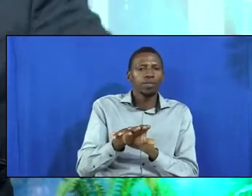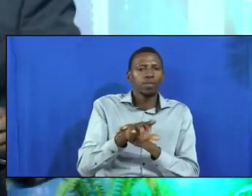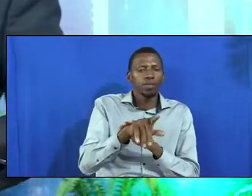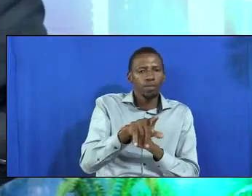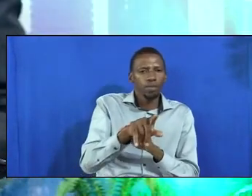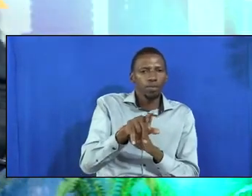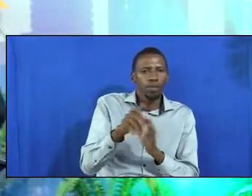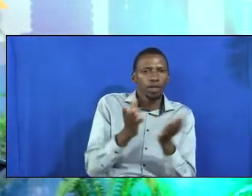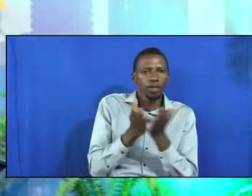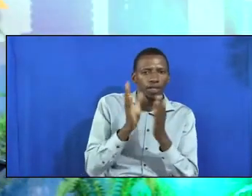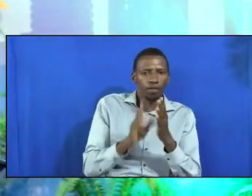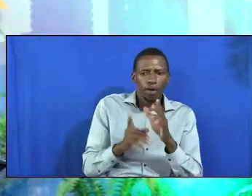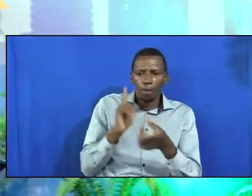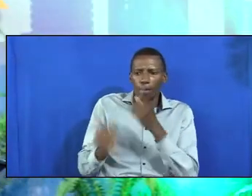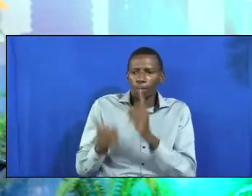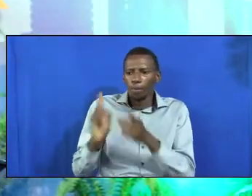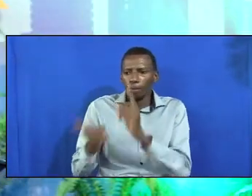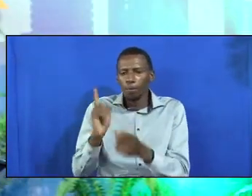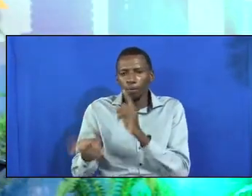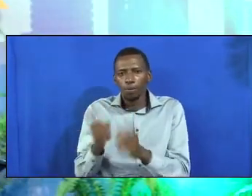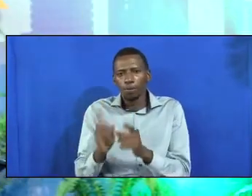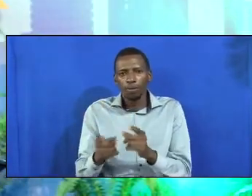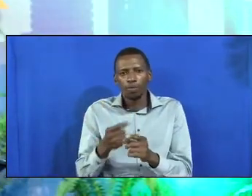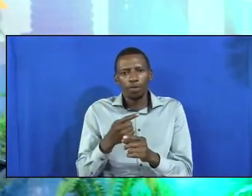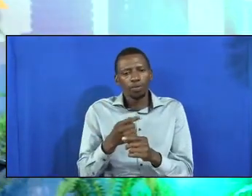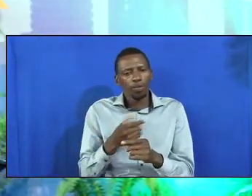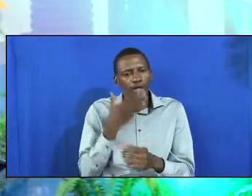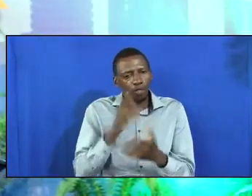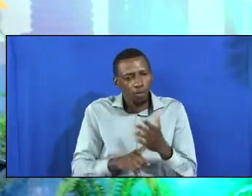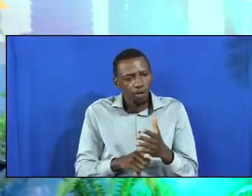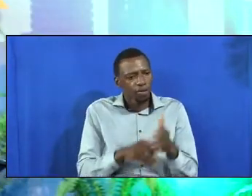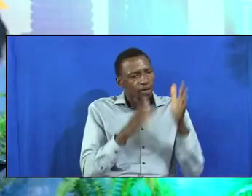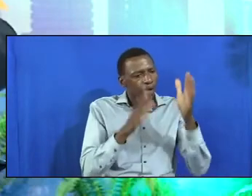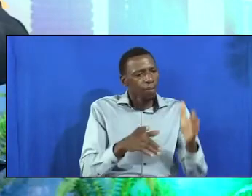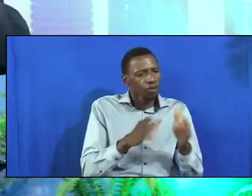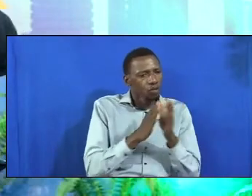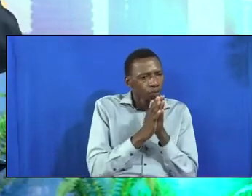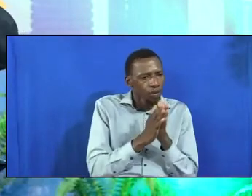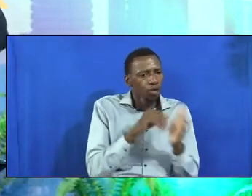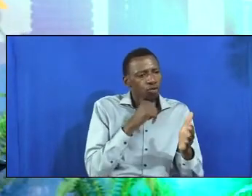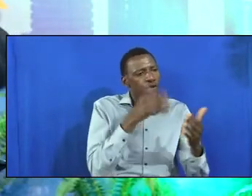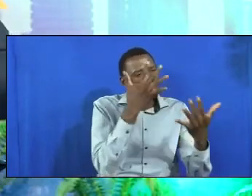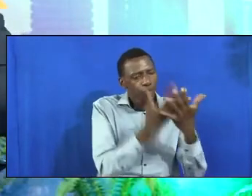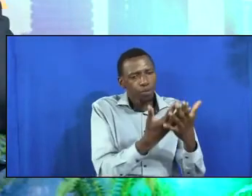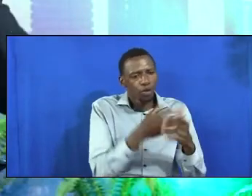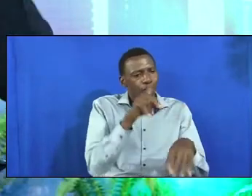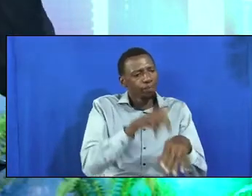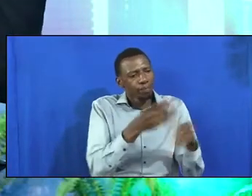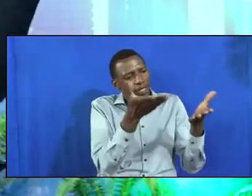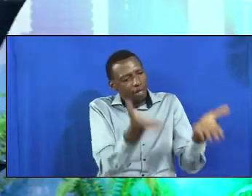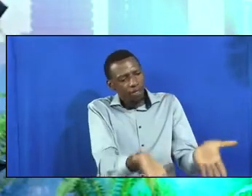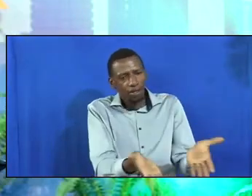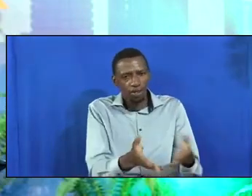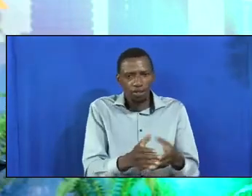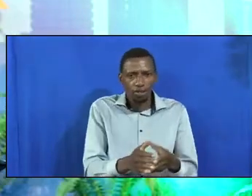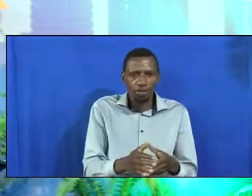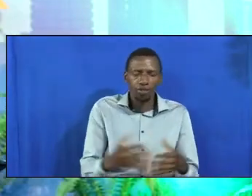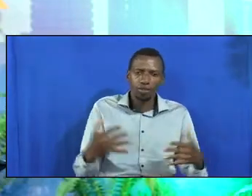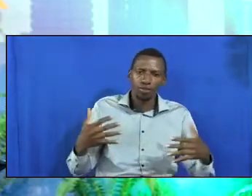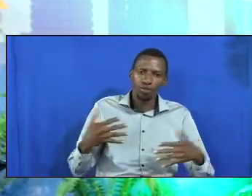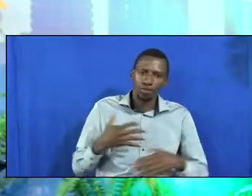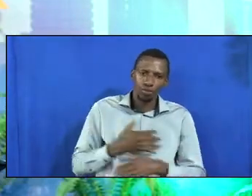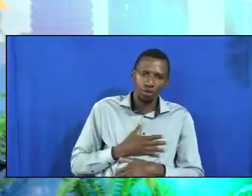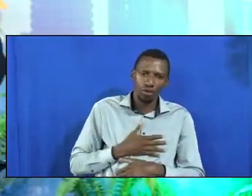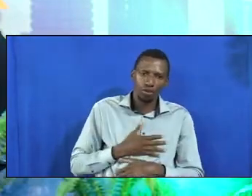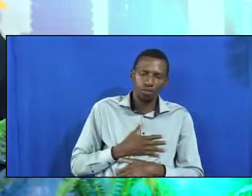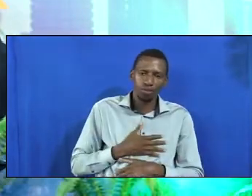says, the man you are praying for is not in prison. The man you are praying for, Peter, is here. Eh? They